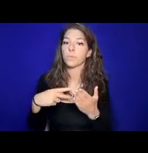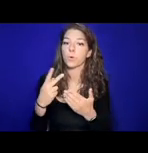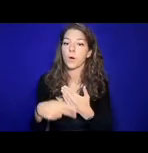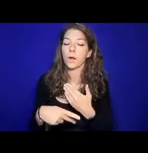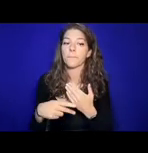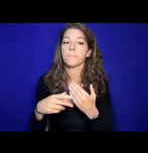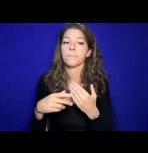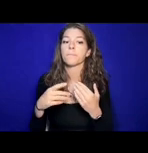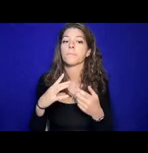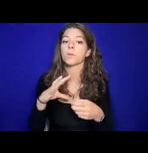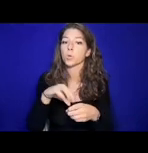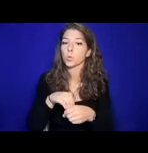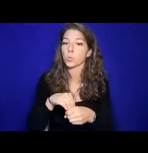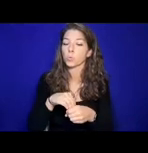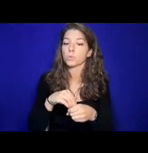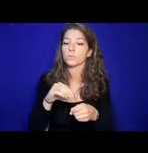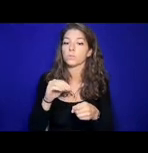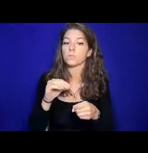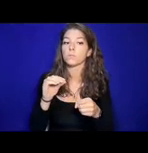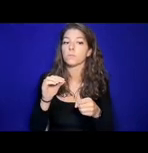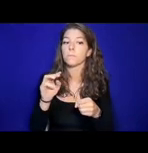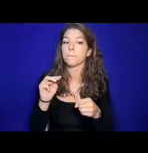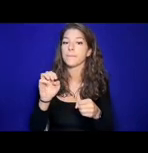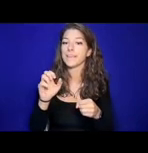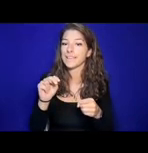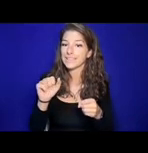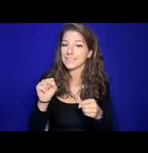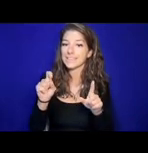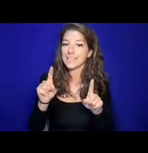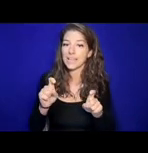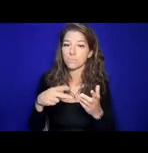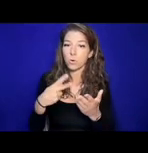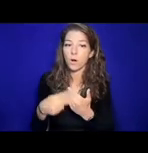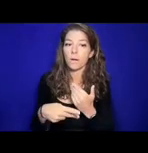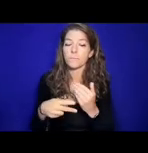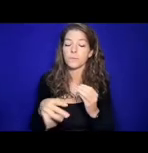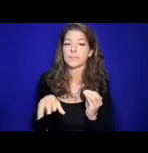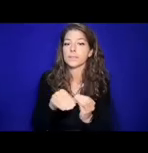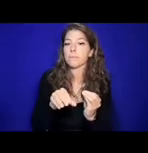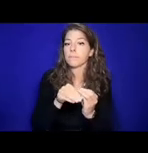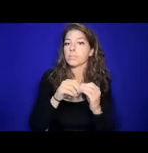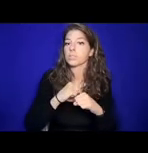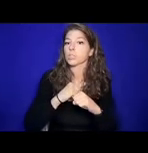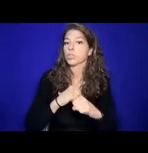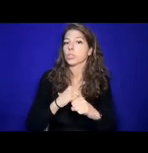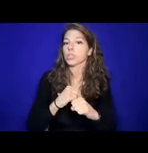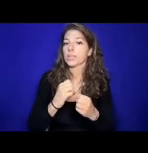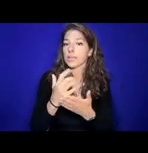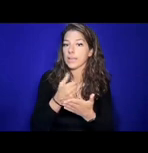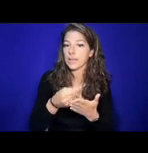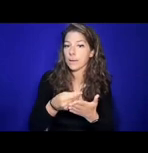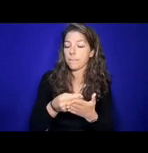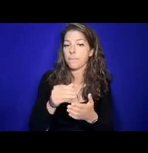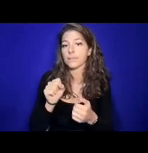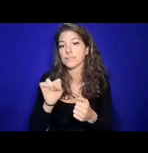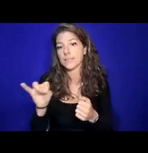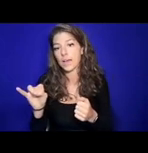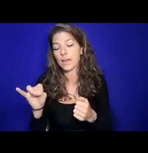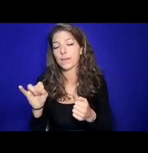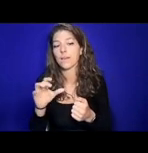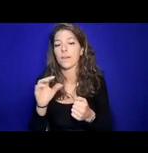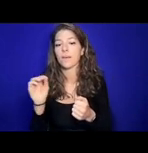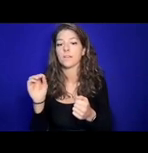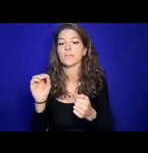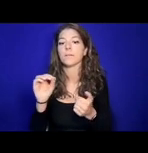this does include means-tested programs such as Supplemental Security Income, or SSI,